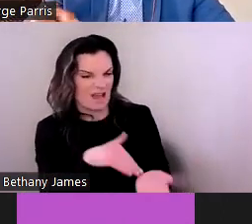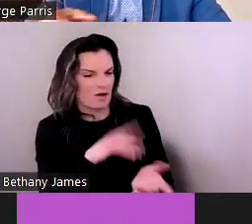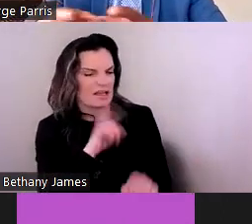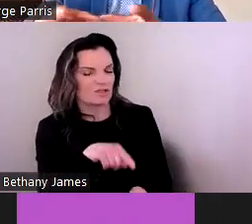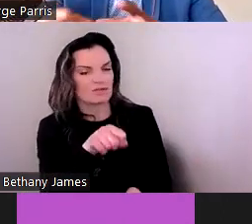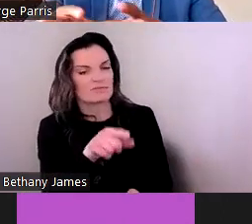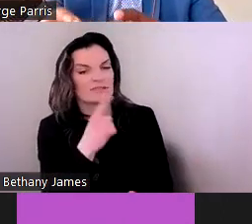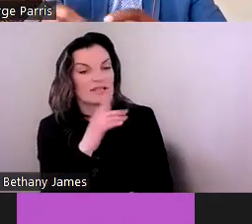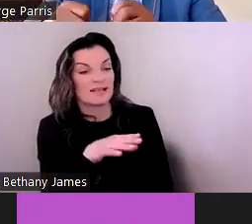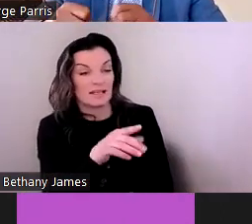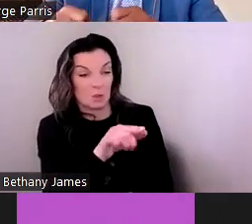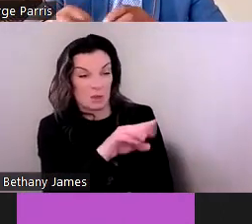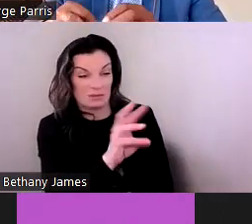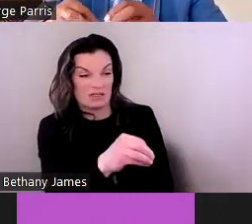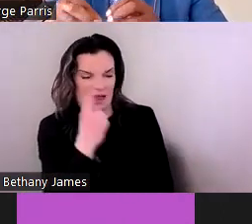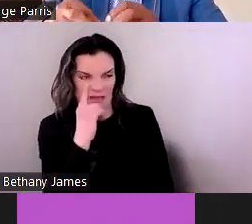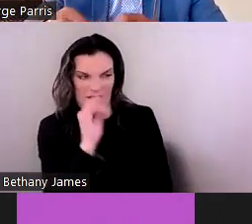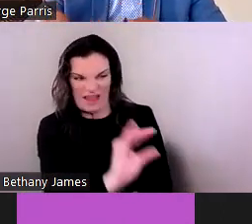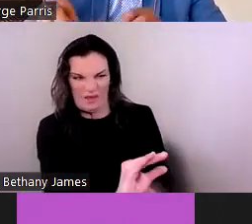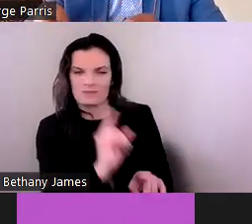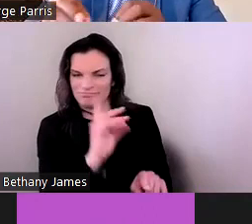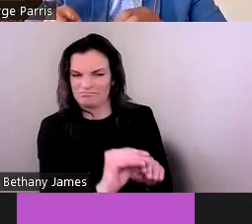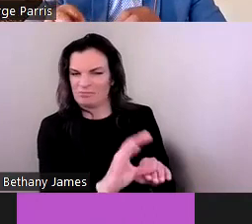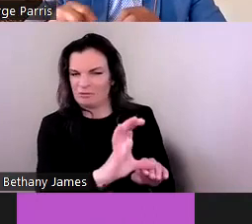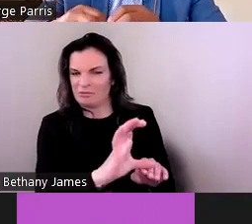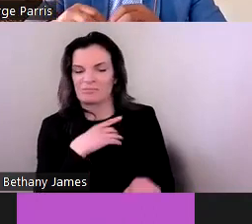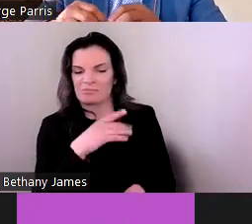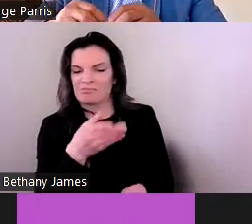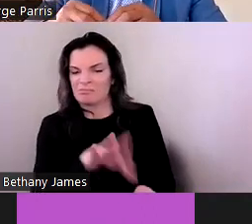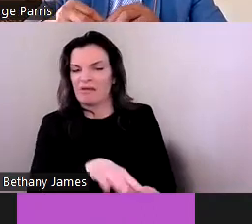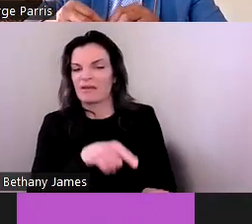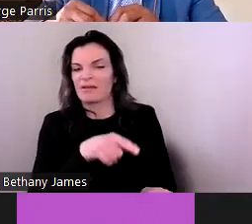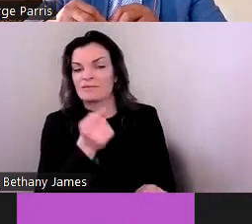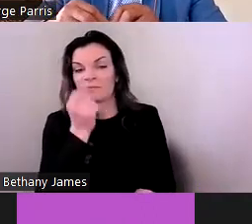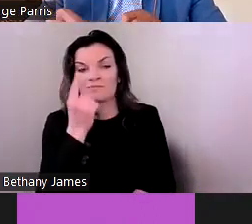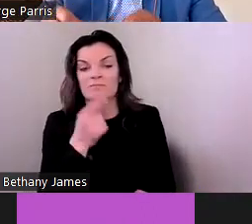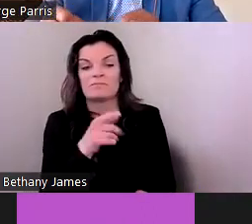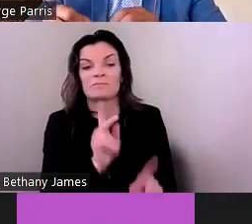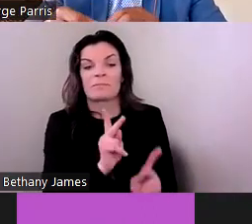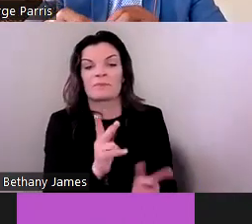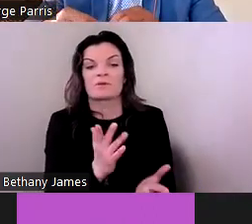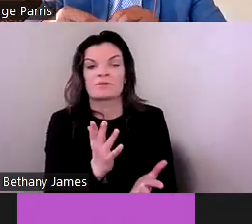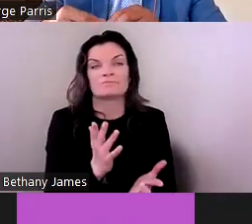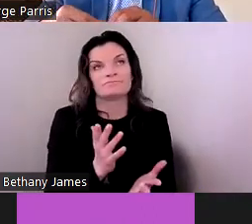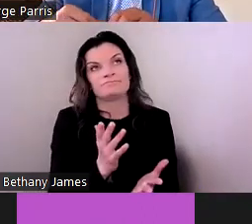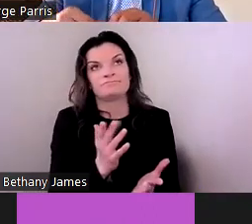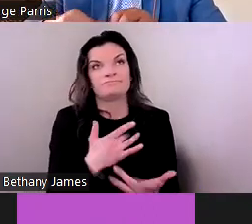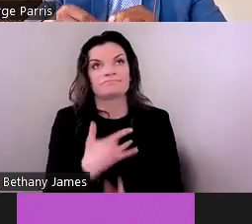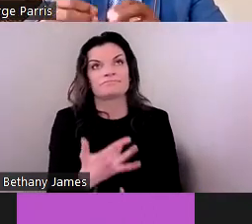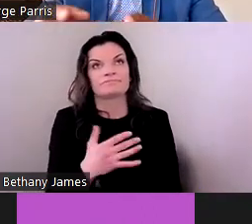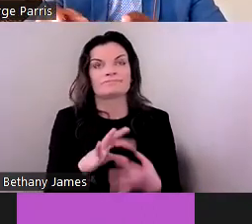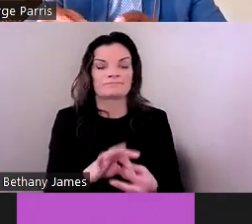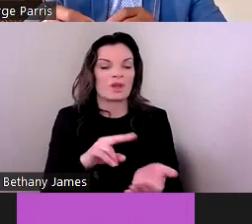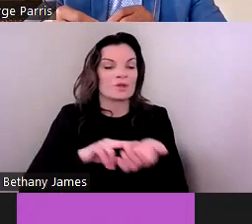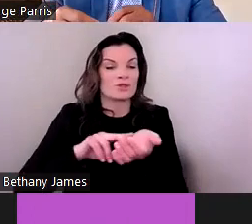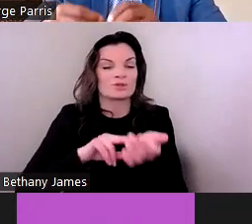this social construct, especially when we're filling out surveys, We want to be correct. We want to